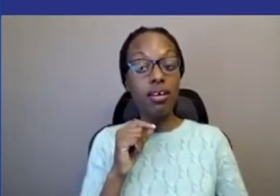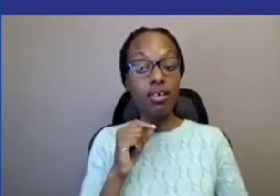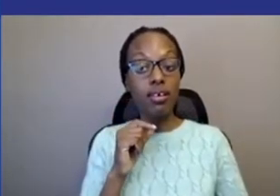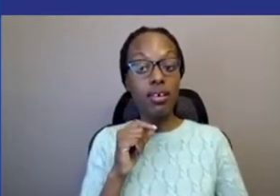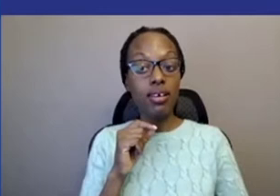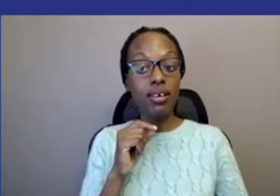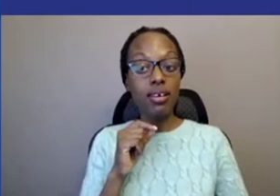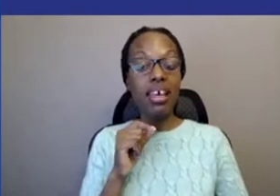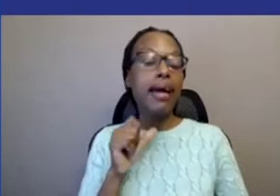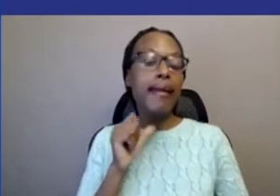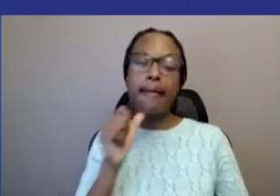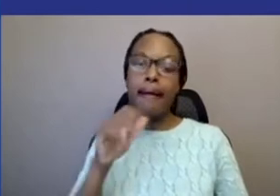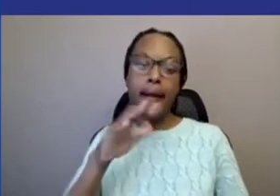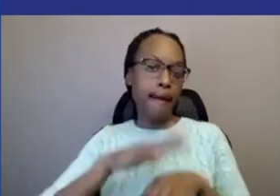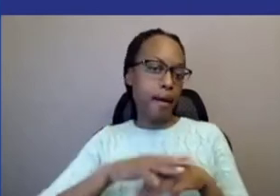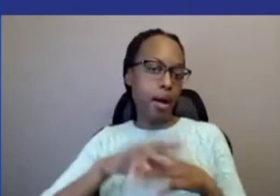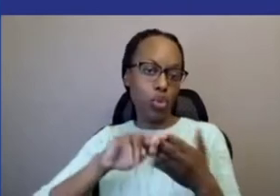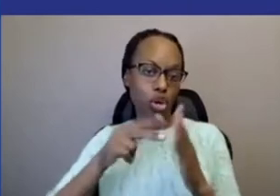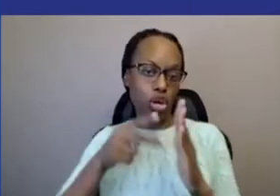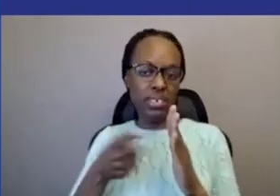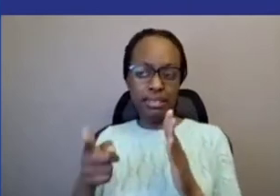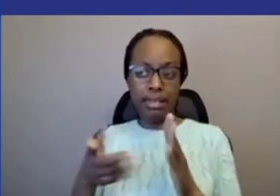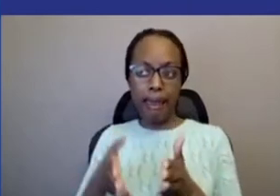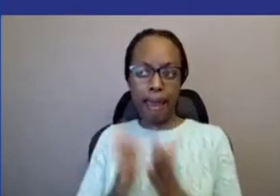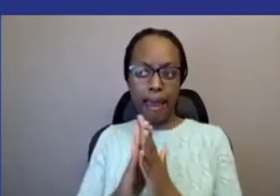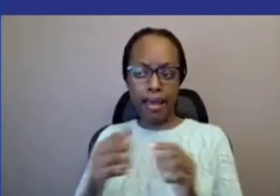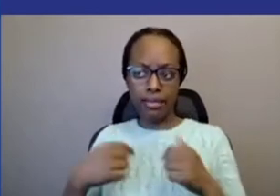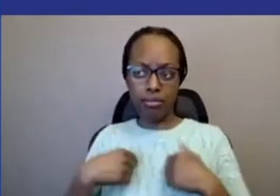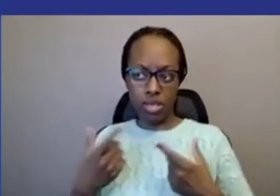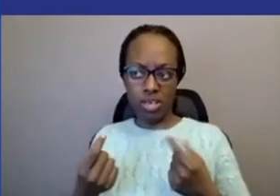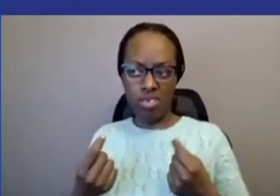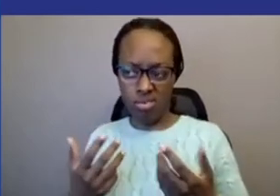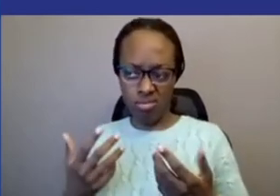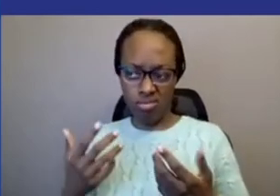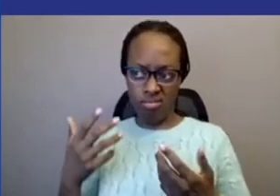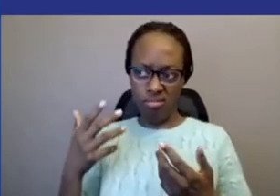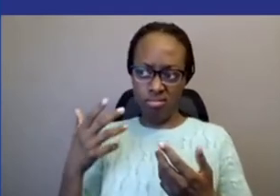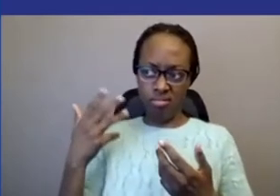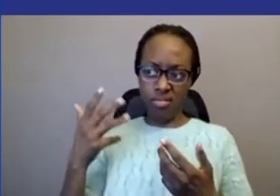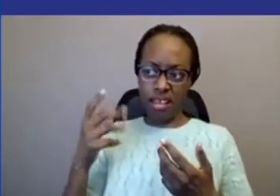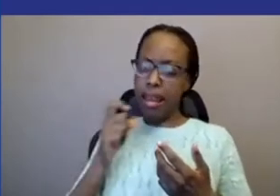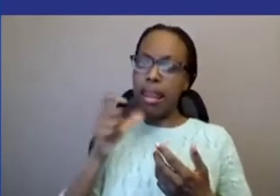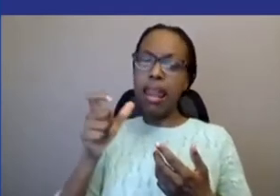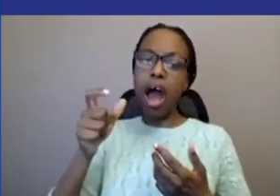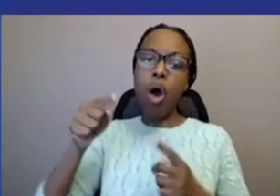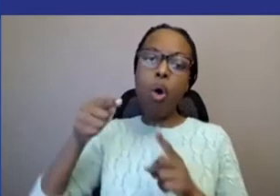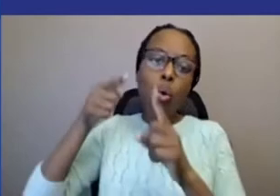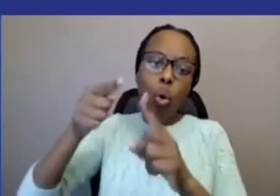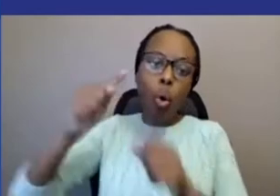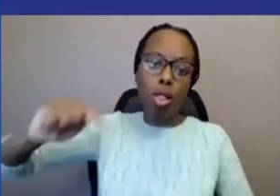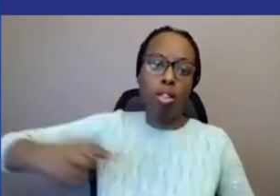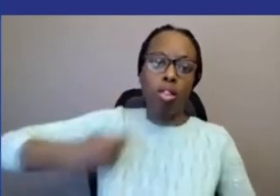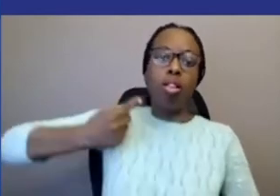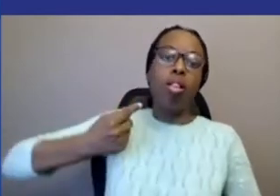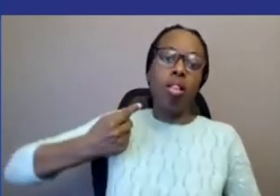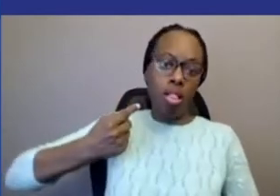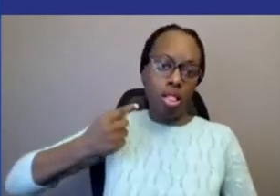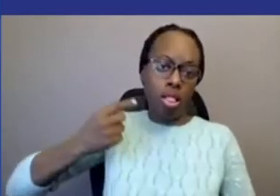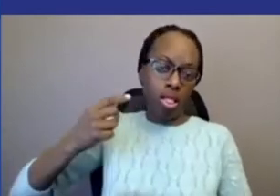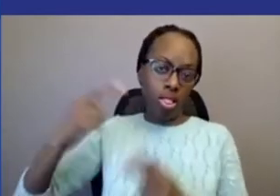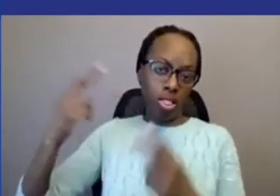it was not intentional. What was being asked of me was not meant to intentionally be disrespectful a good amount of the time. It